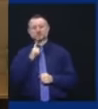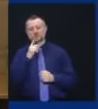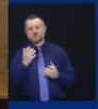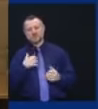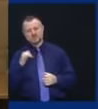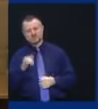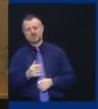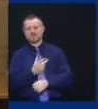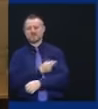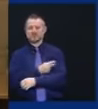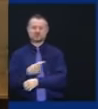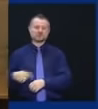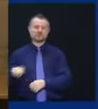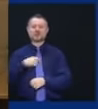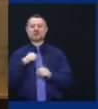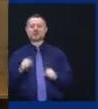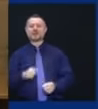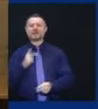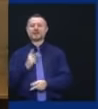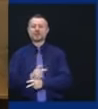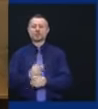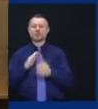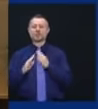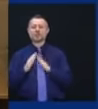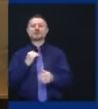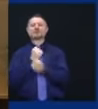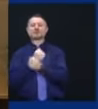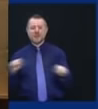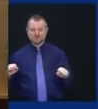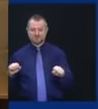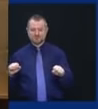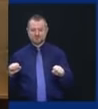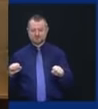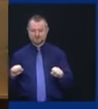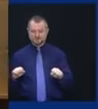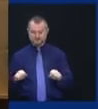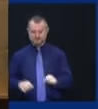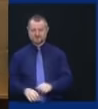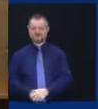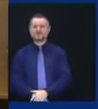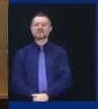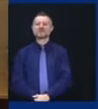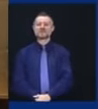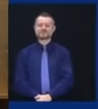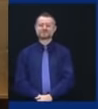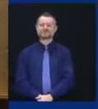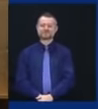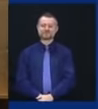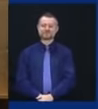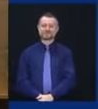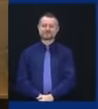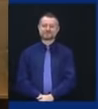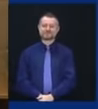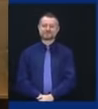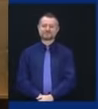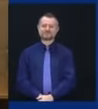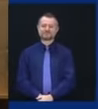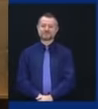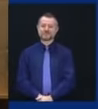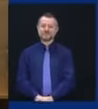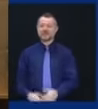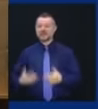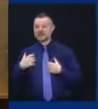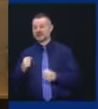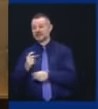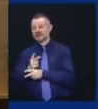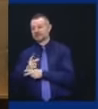vaccinated so that we can keep our community safe while we know that we have not necessarily stable health care